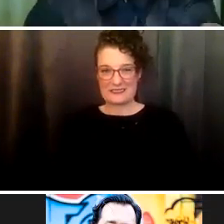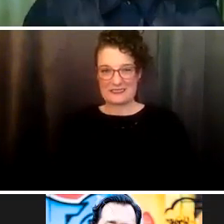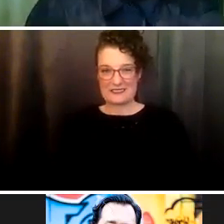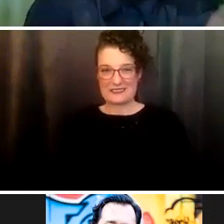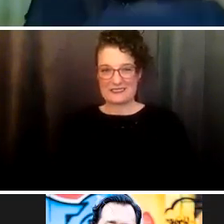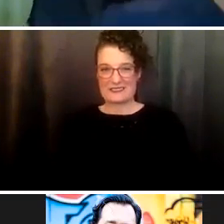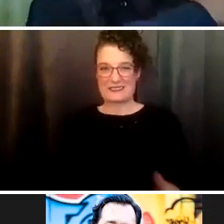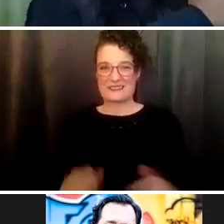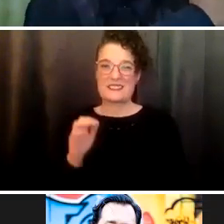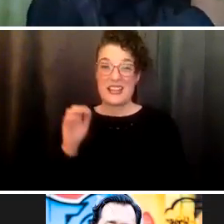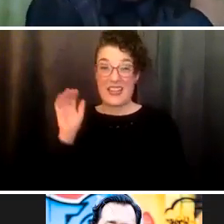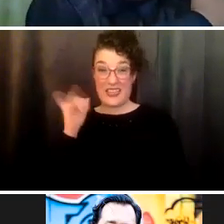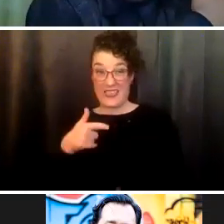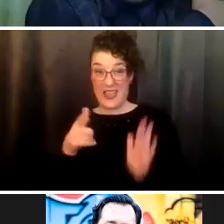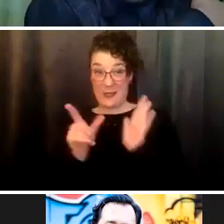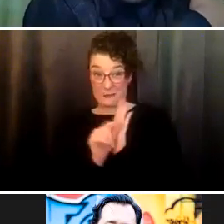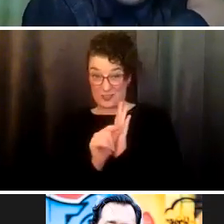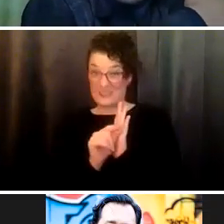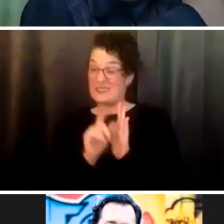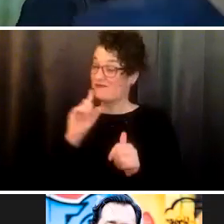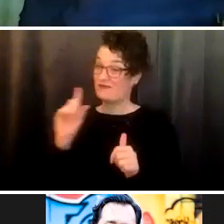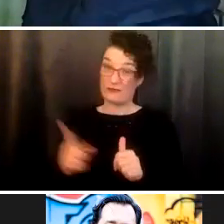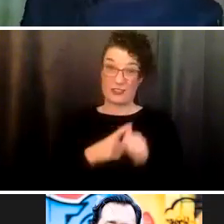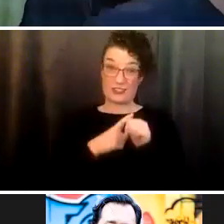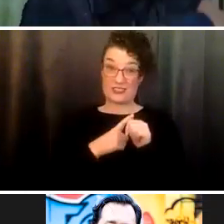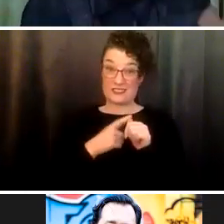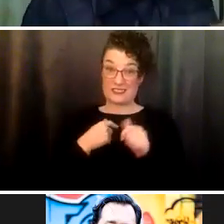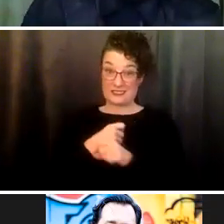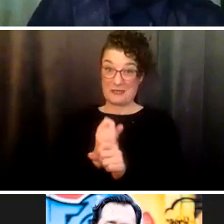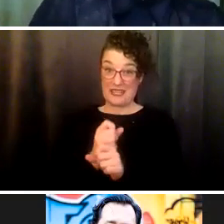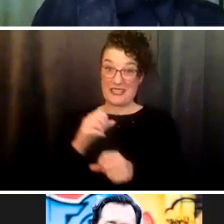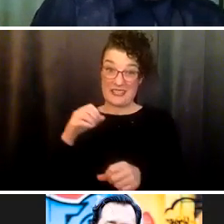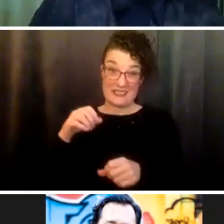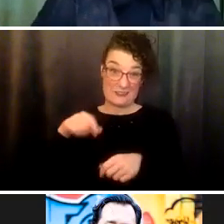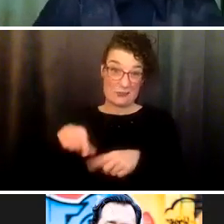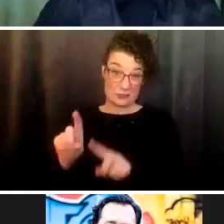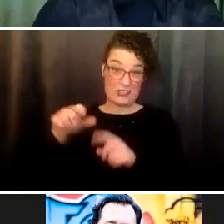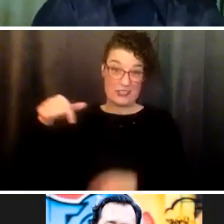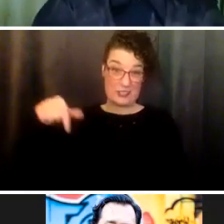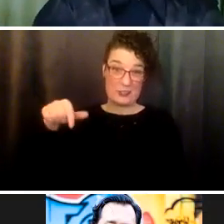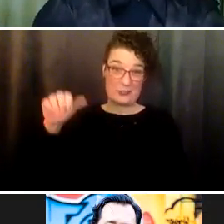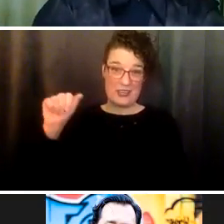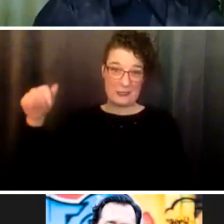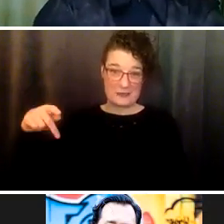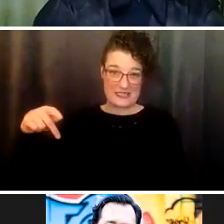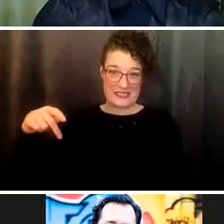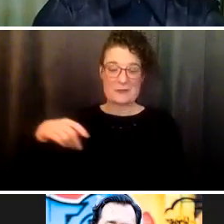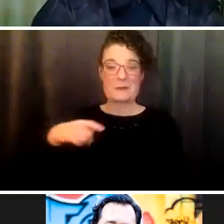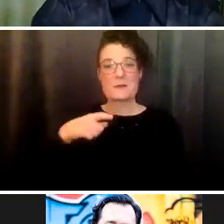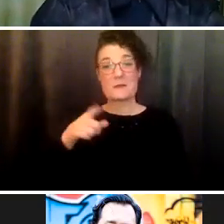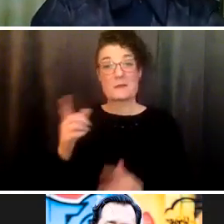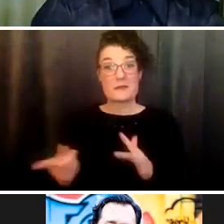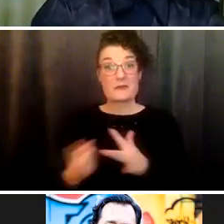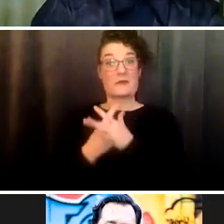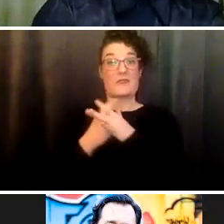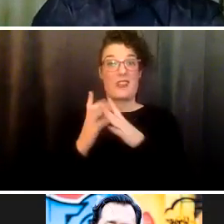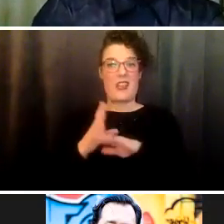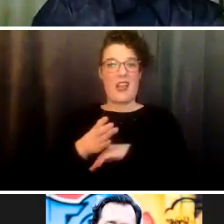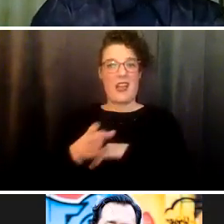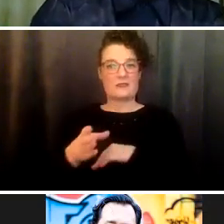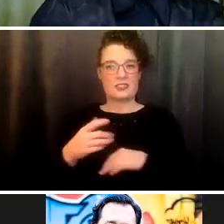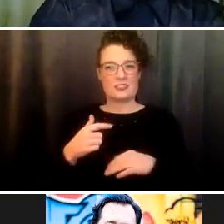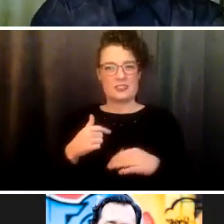of the first print I made in QAP, and it came out of this kind of